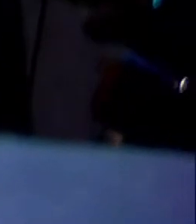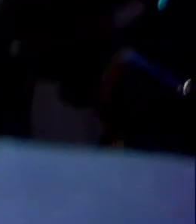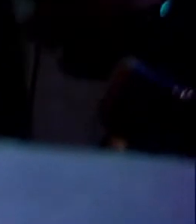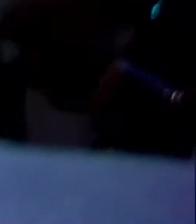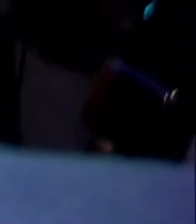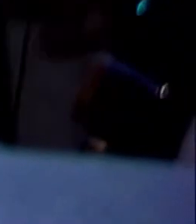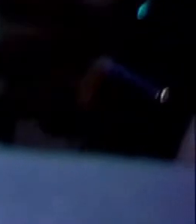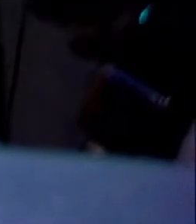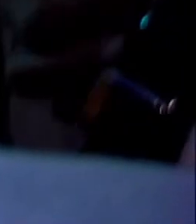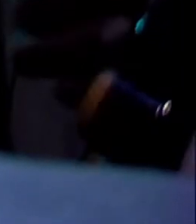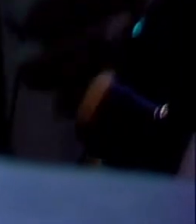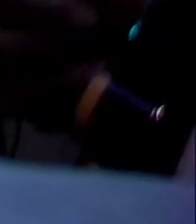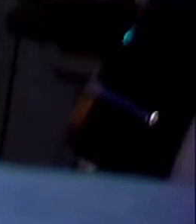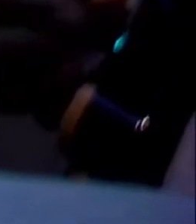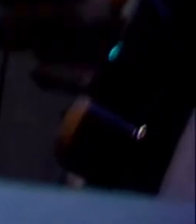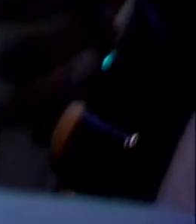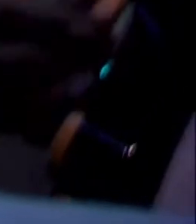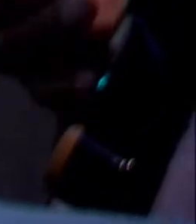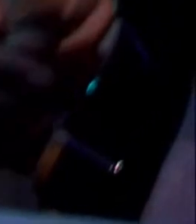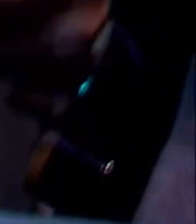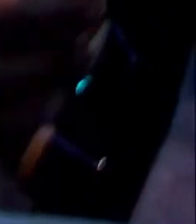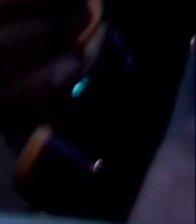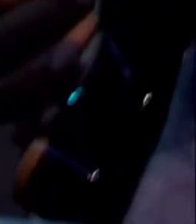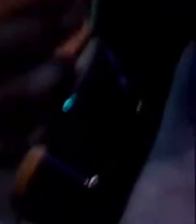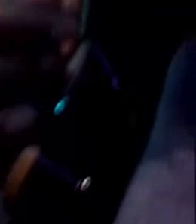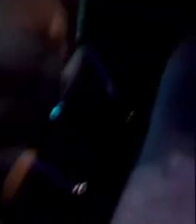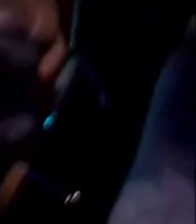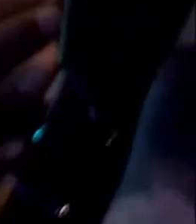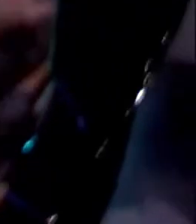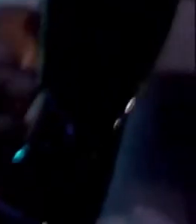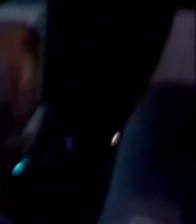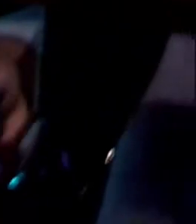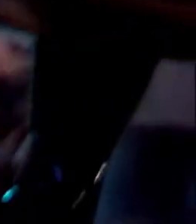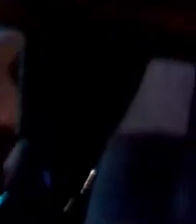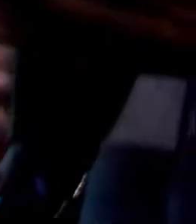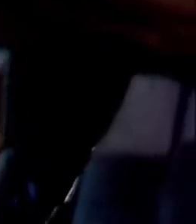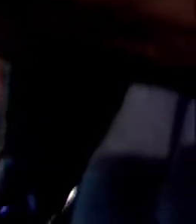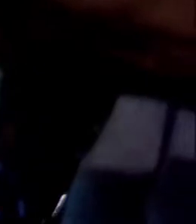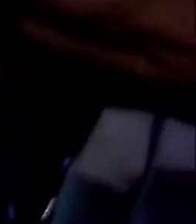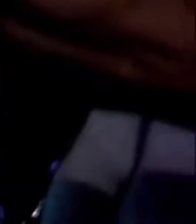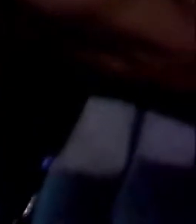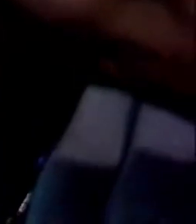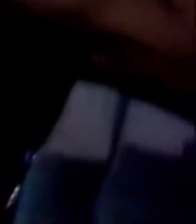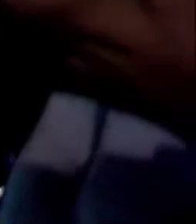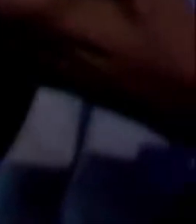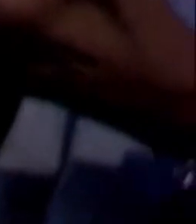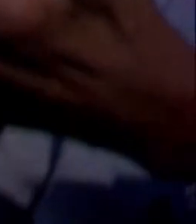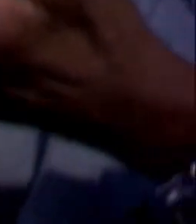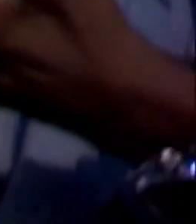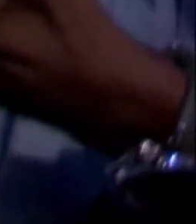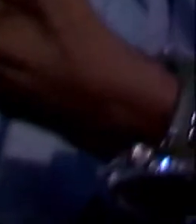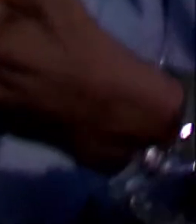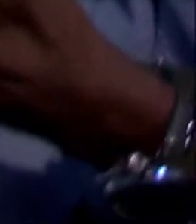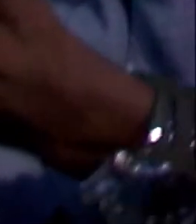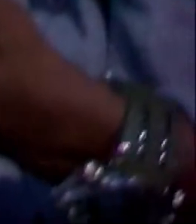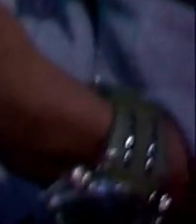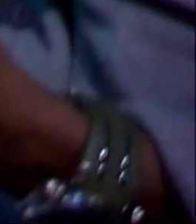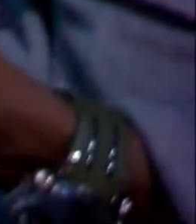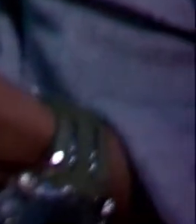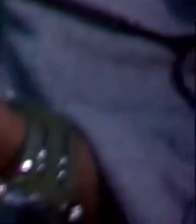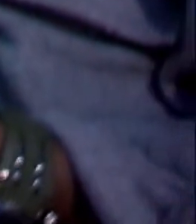shout Emmanuel. Emmanuel. Oh, the Lord who is with us.